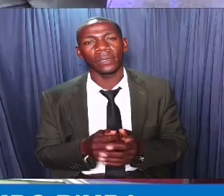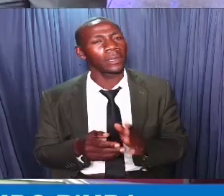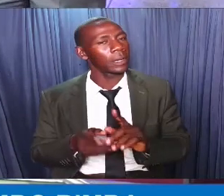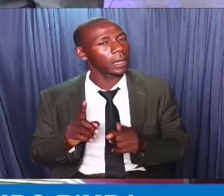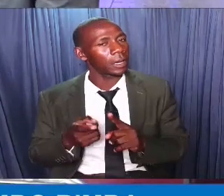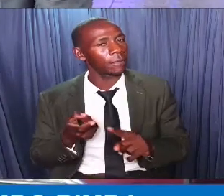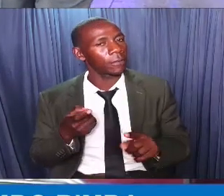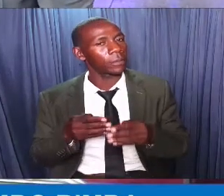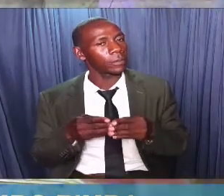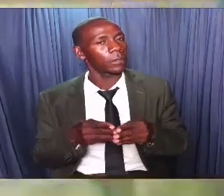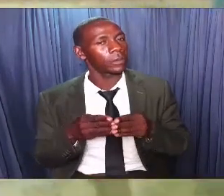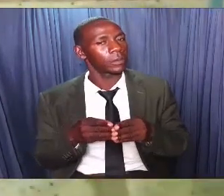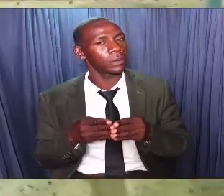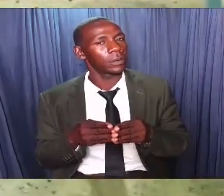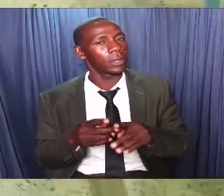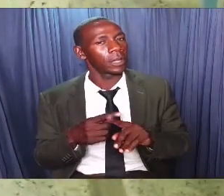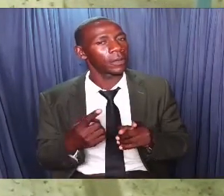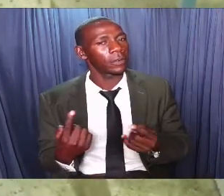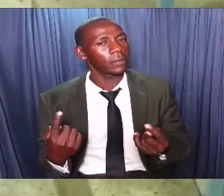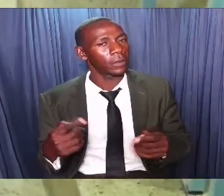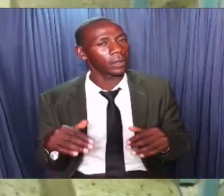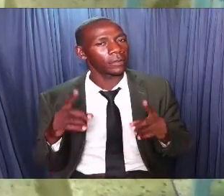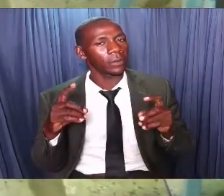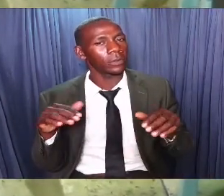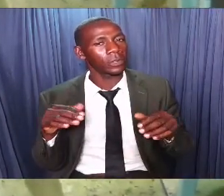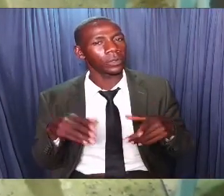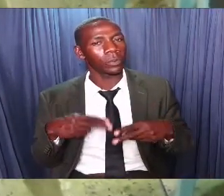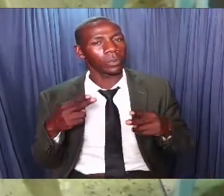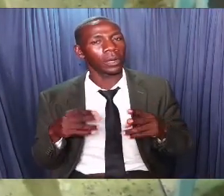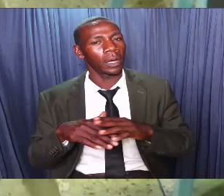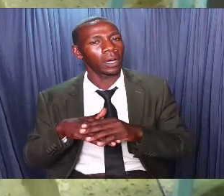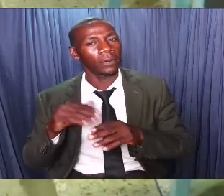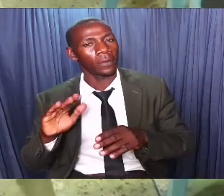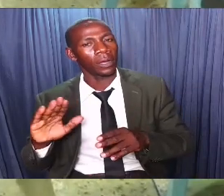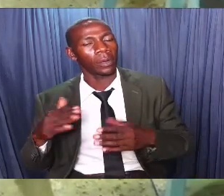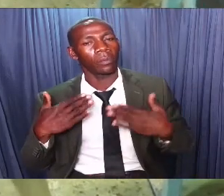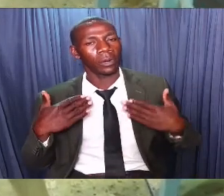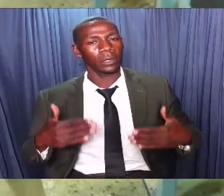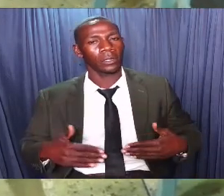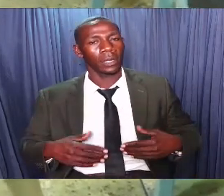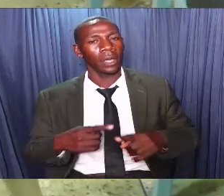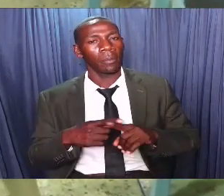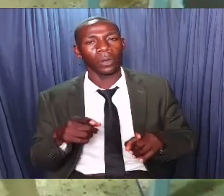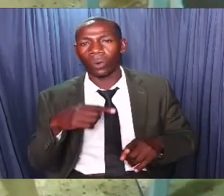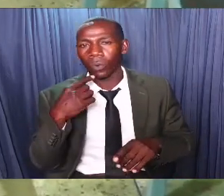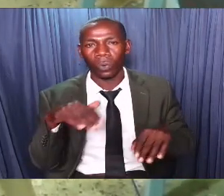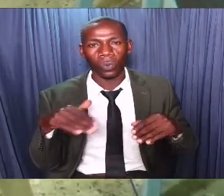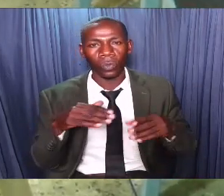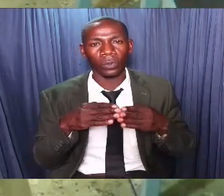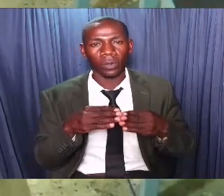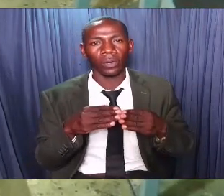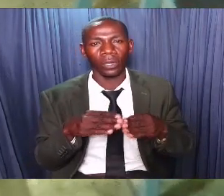Ikimbieni zina. Kila dhambi aitendayo mwanadamu ni nje ya mwili wake. Ila yeye afanyaye